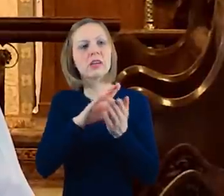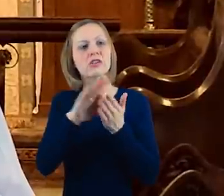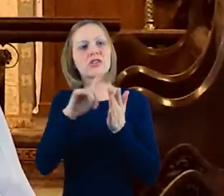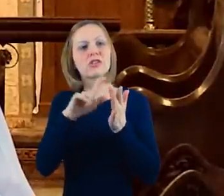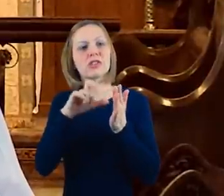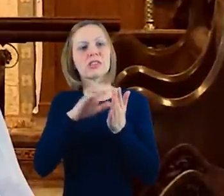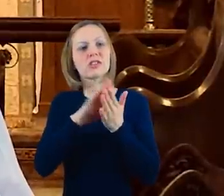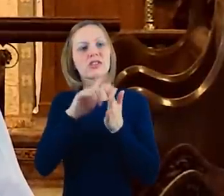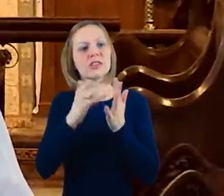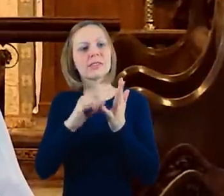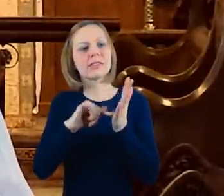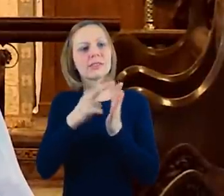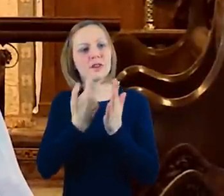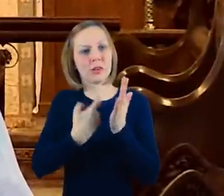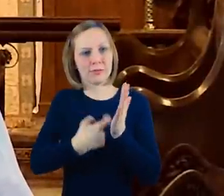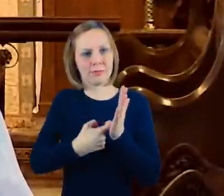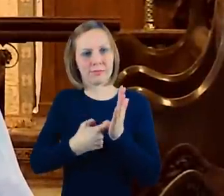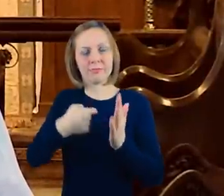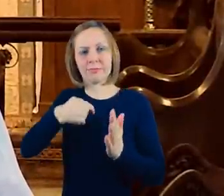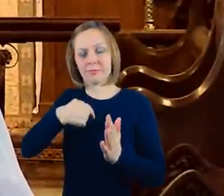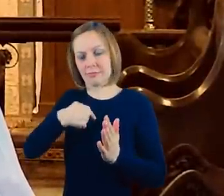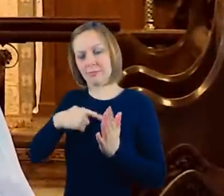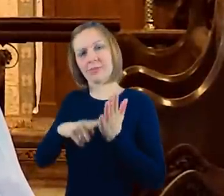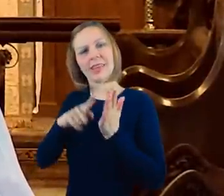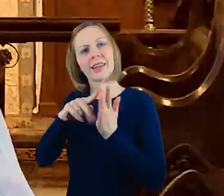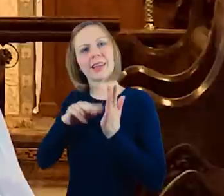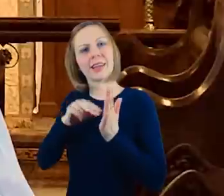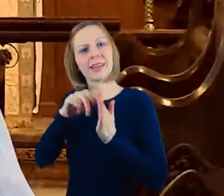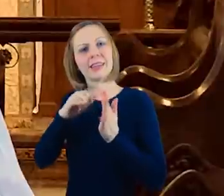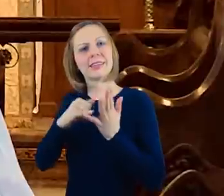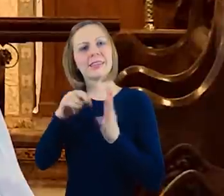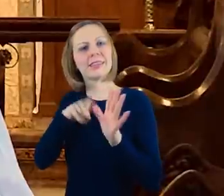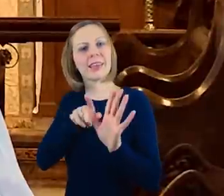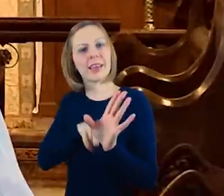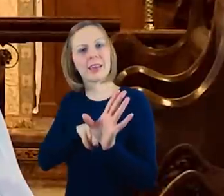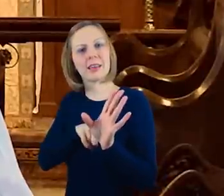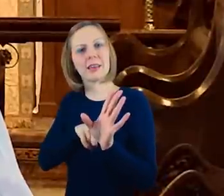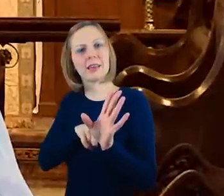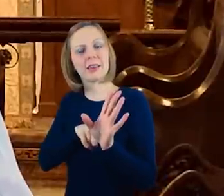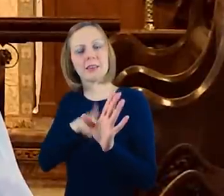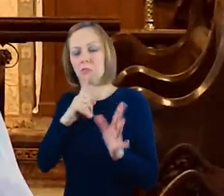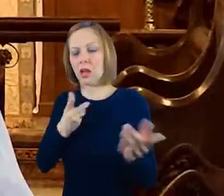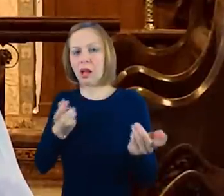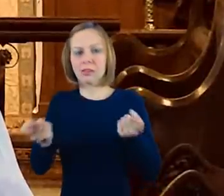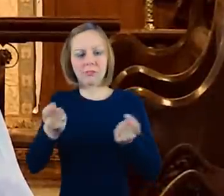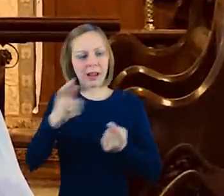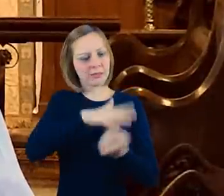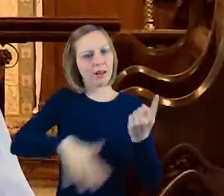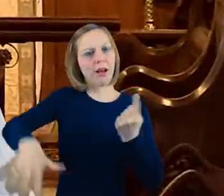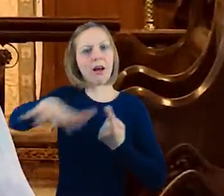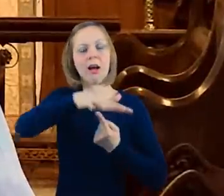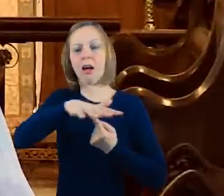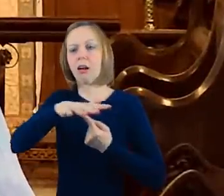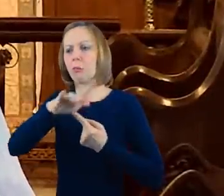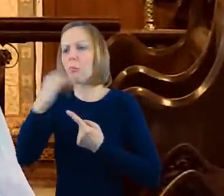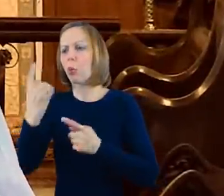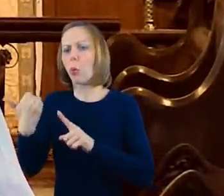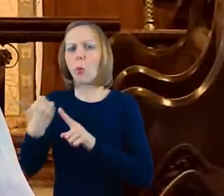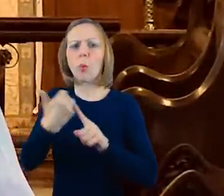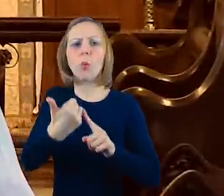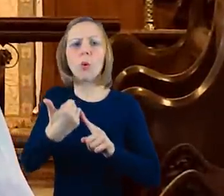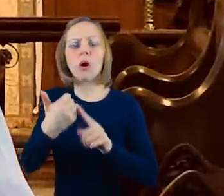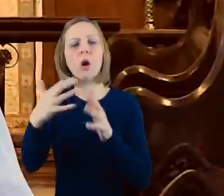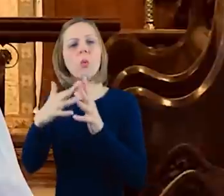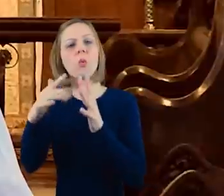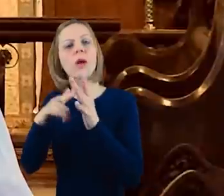parish, and I am joined in this service by our honorary assistant priest, Will Adam, and by farmers